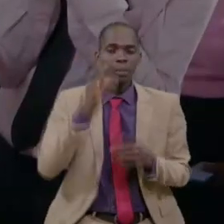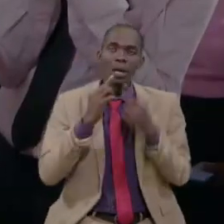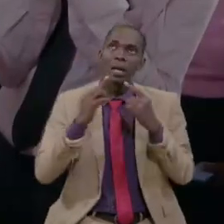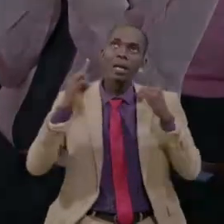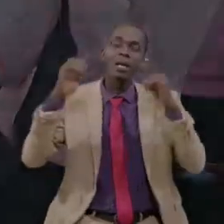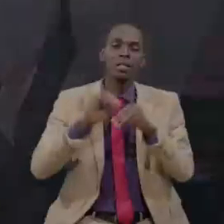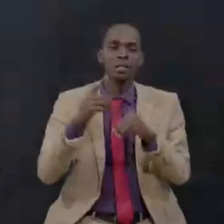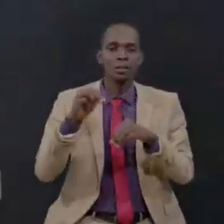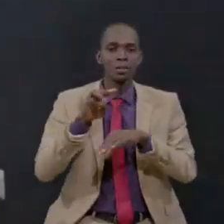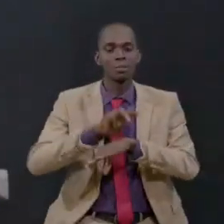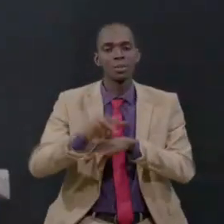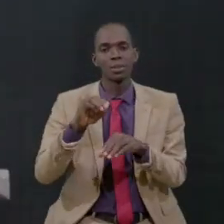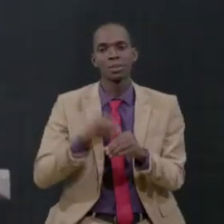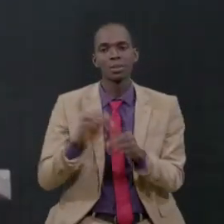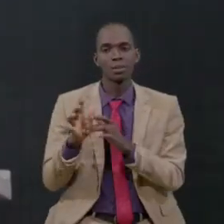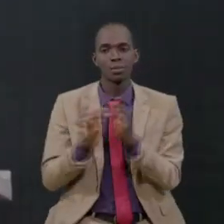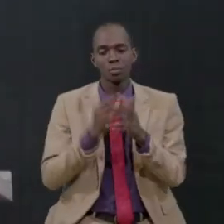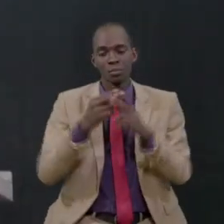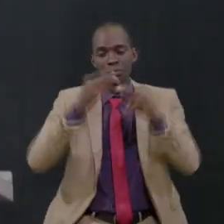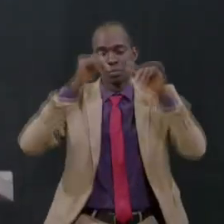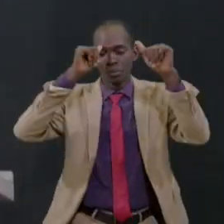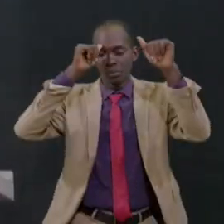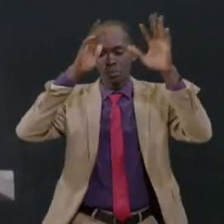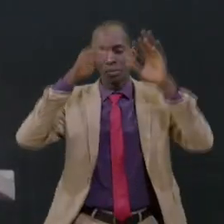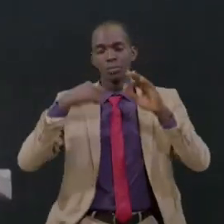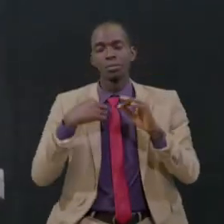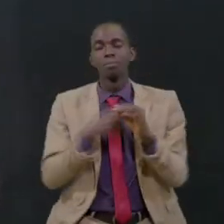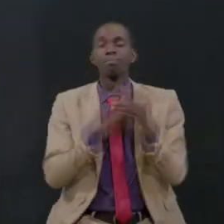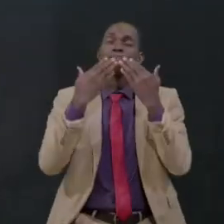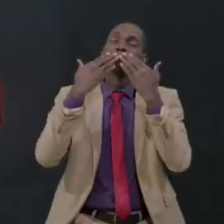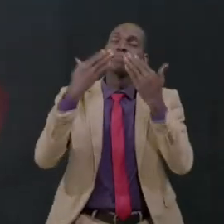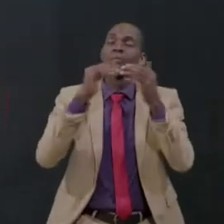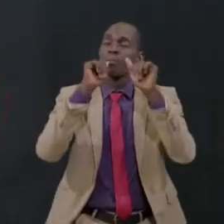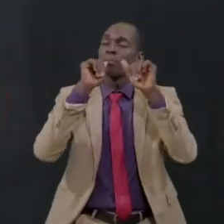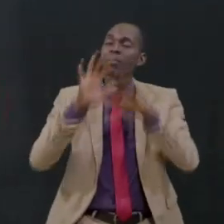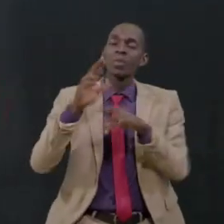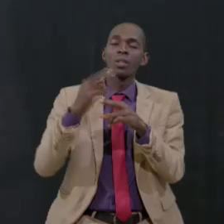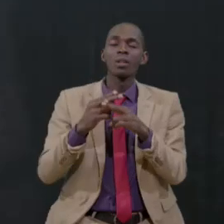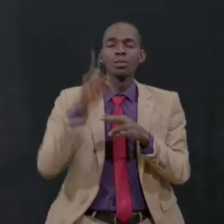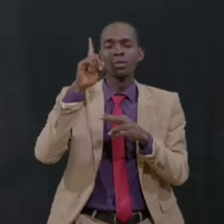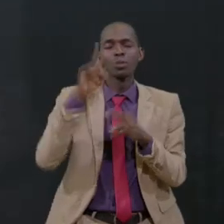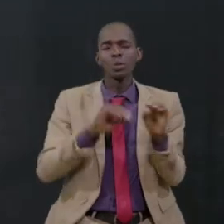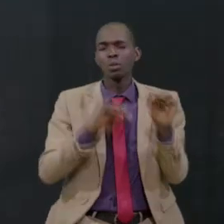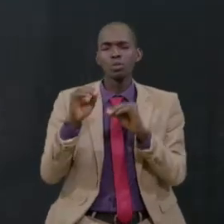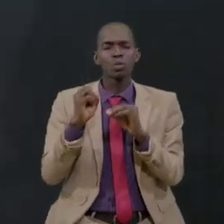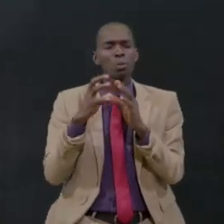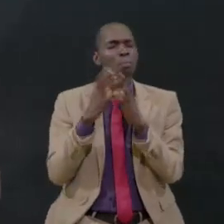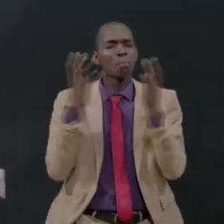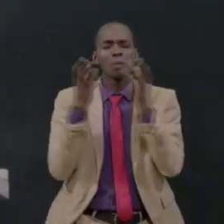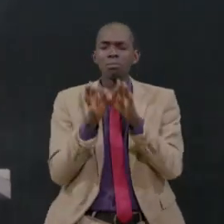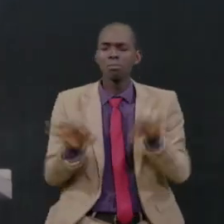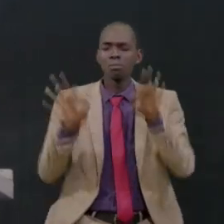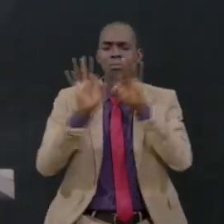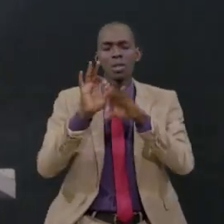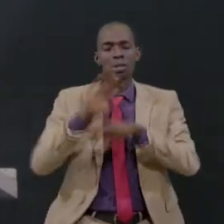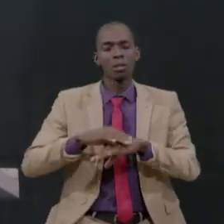Father, we thank you. We bless your name. You put so much value on us that you